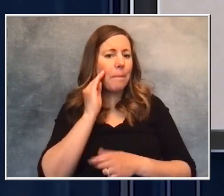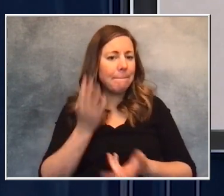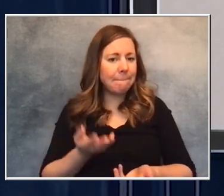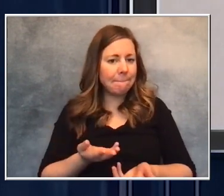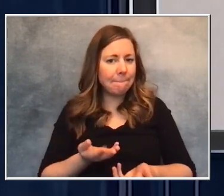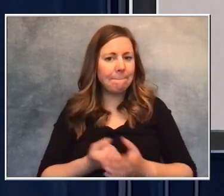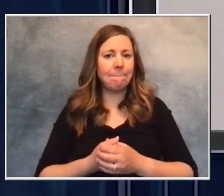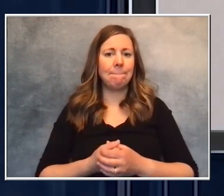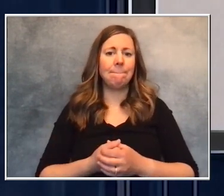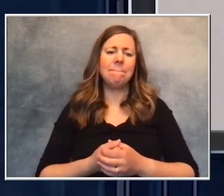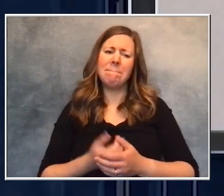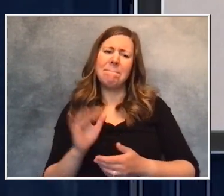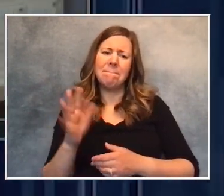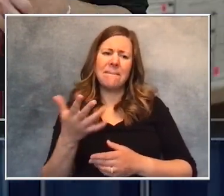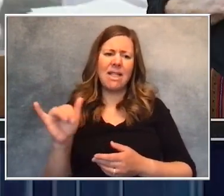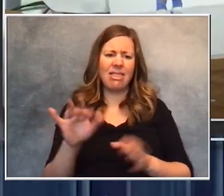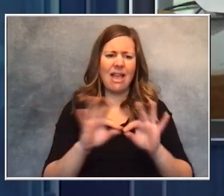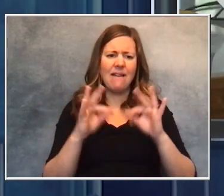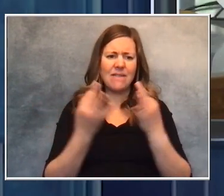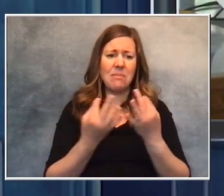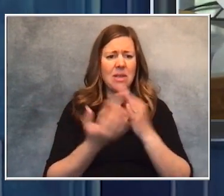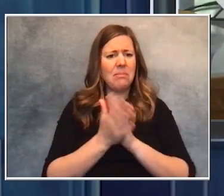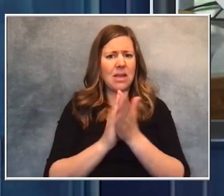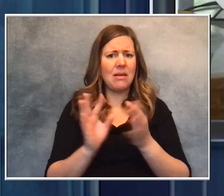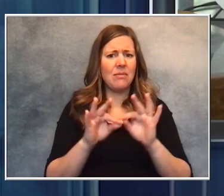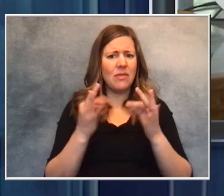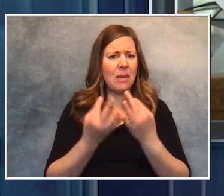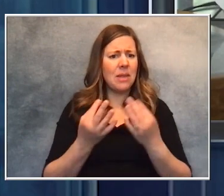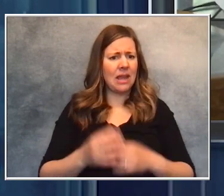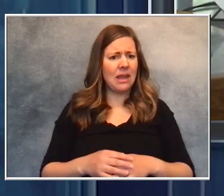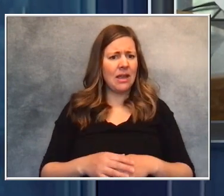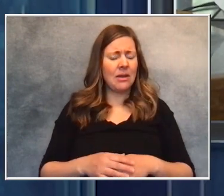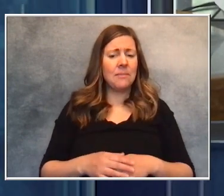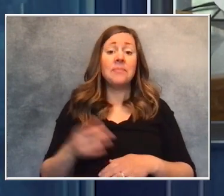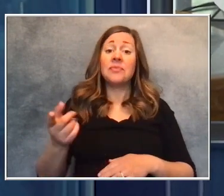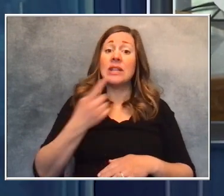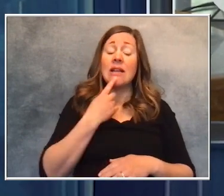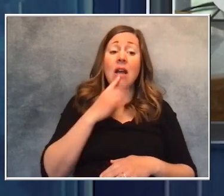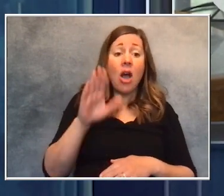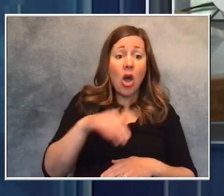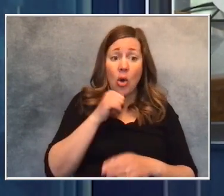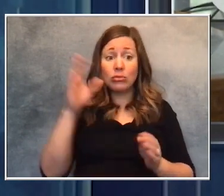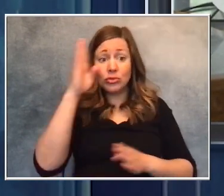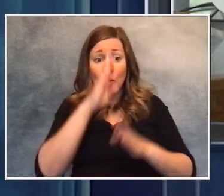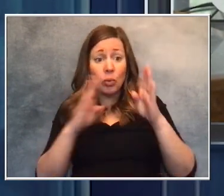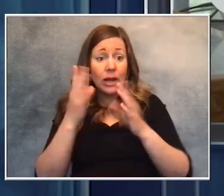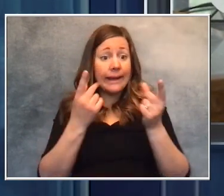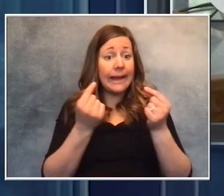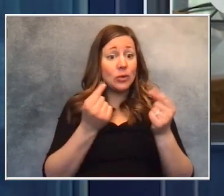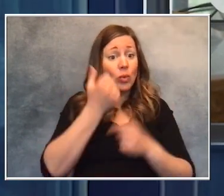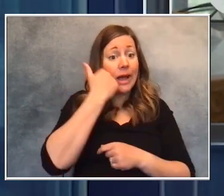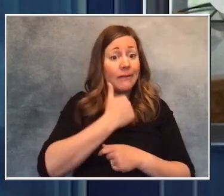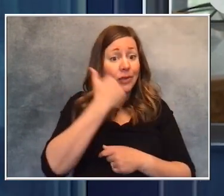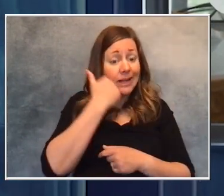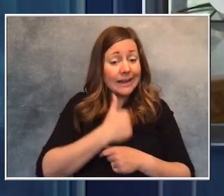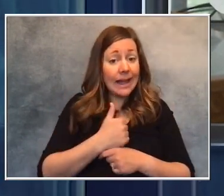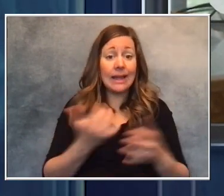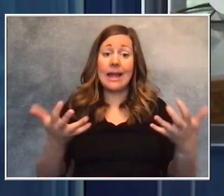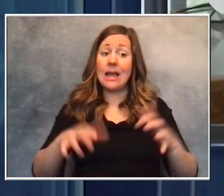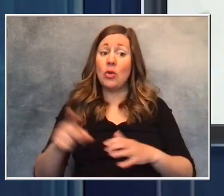of like family. You become family. And he said, don't worry, I do this every day. I don't want you to worry, you're